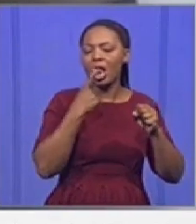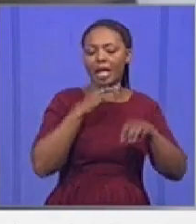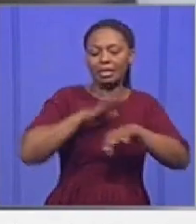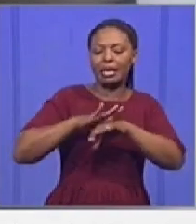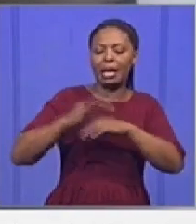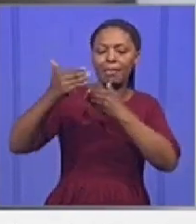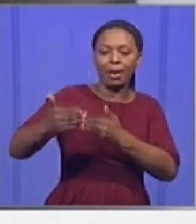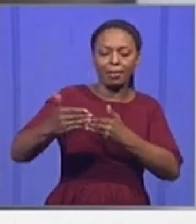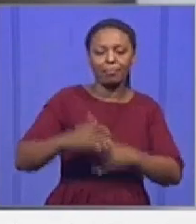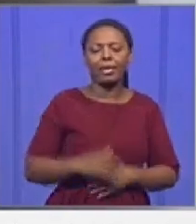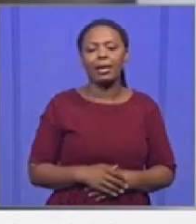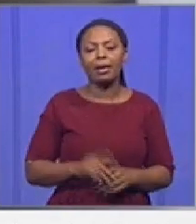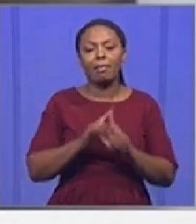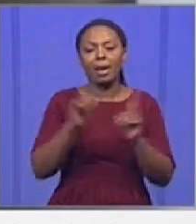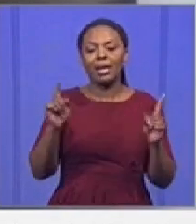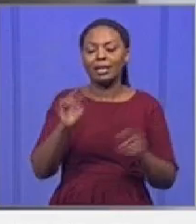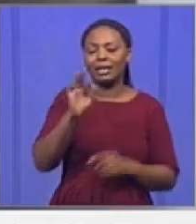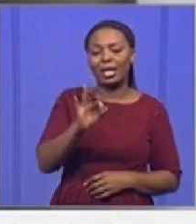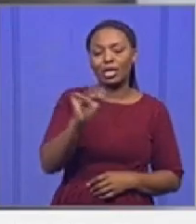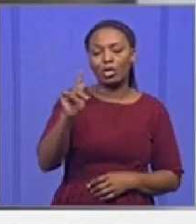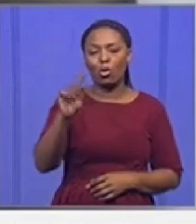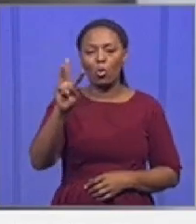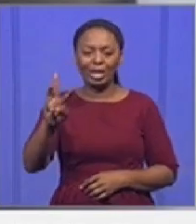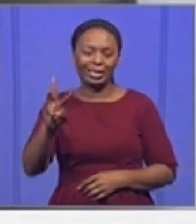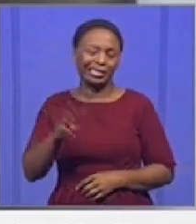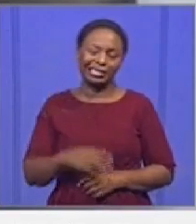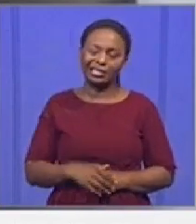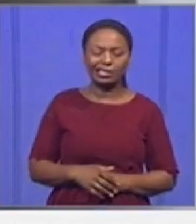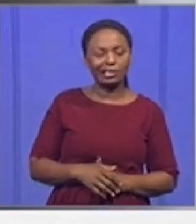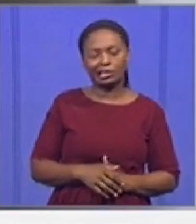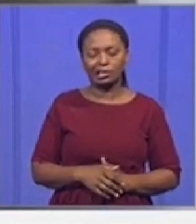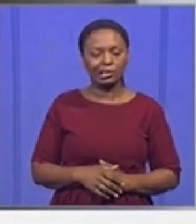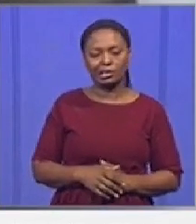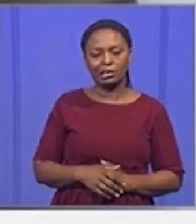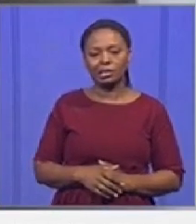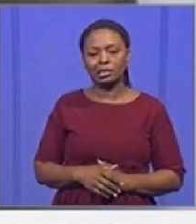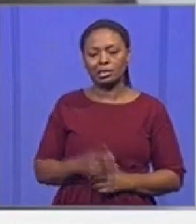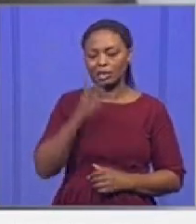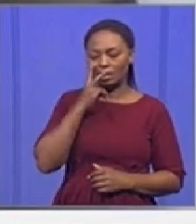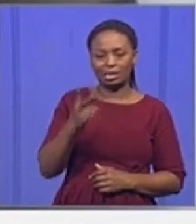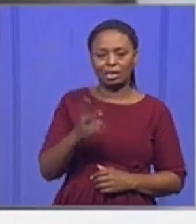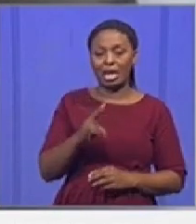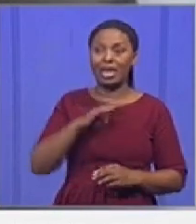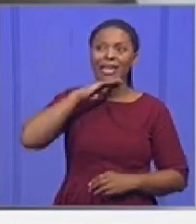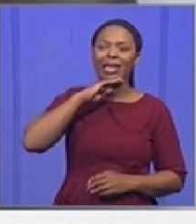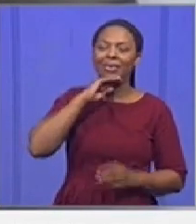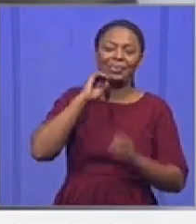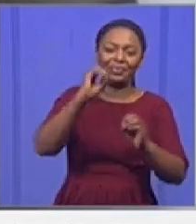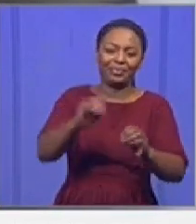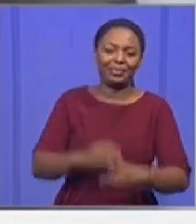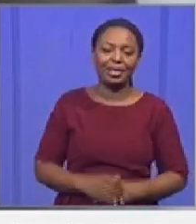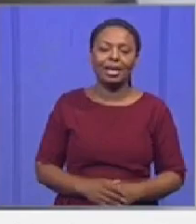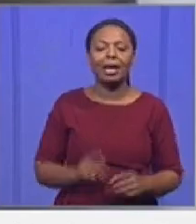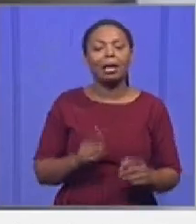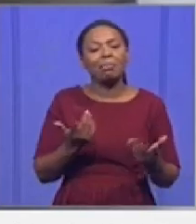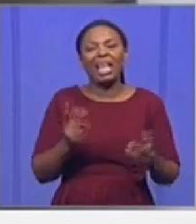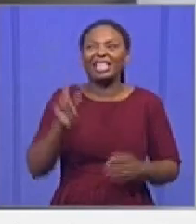time. But even that 3 kilowatt system, is looking at the direction we're going, it's not going to be enough. The